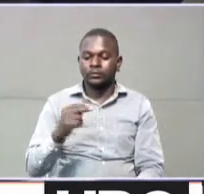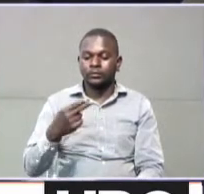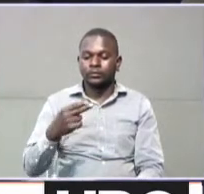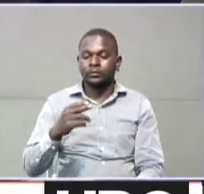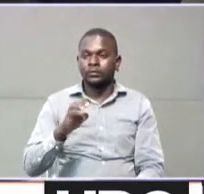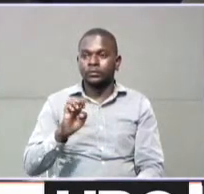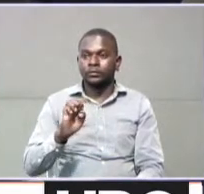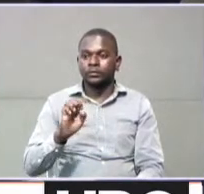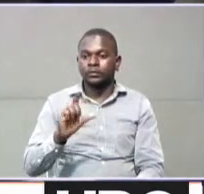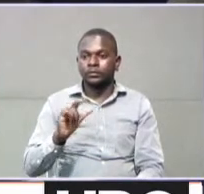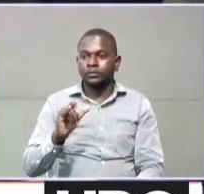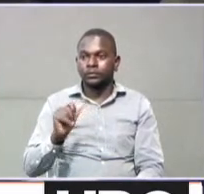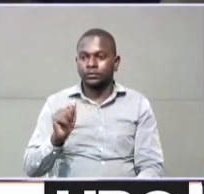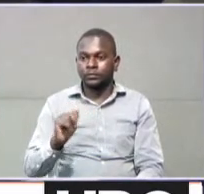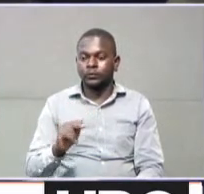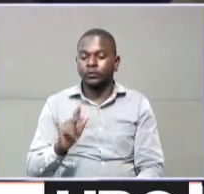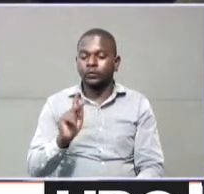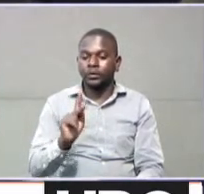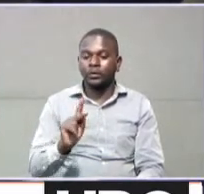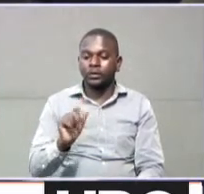of karun west